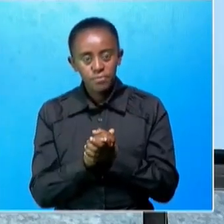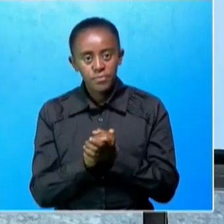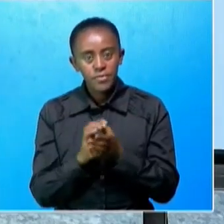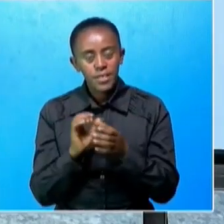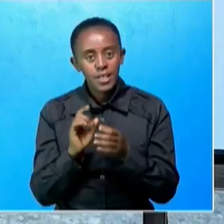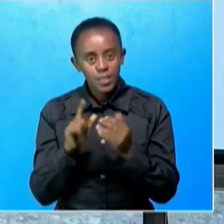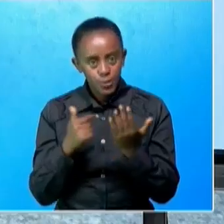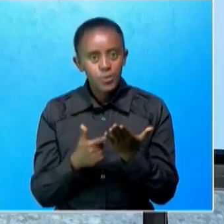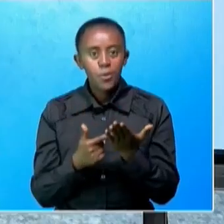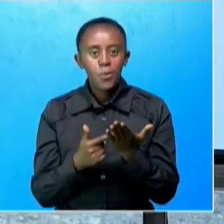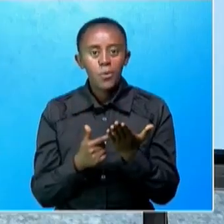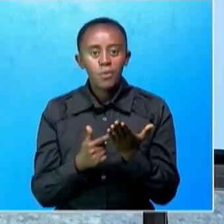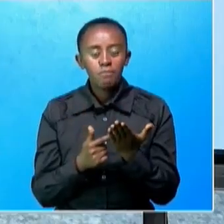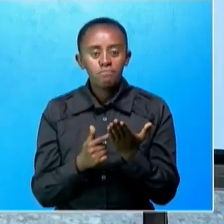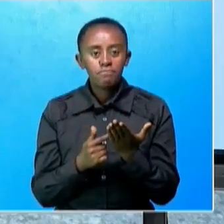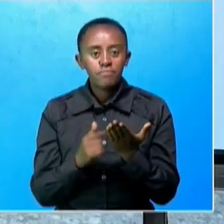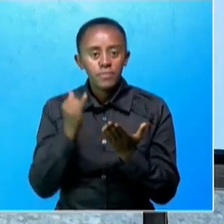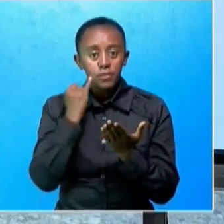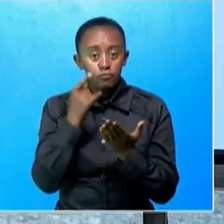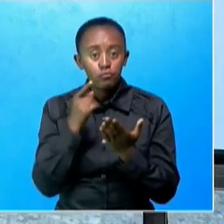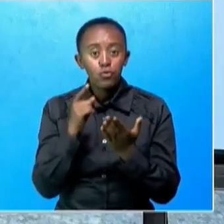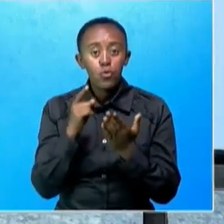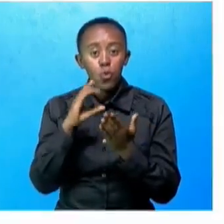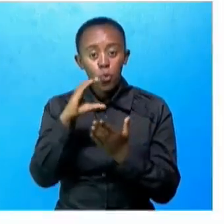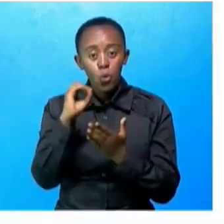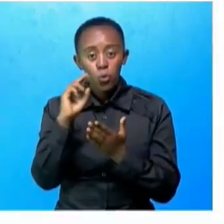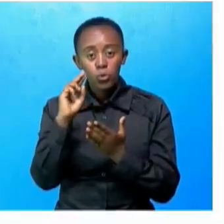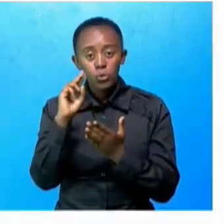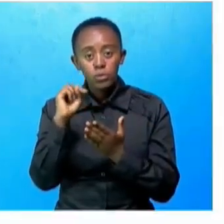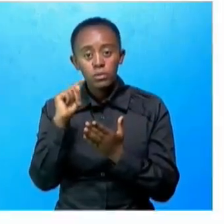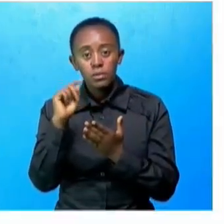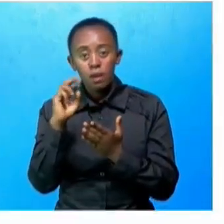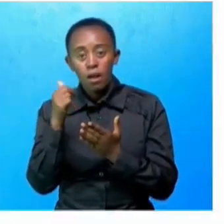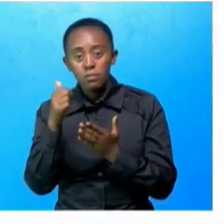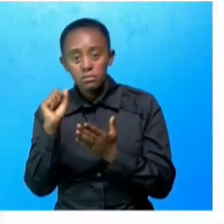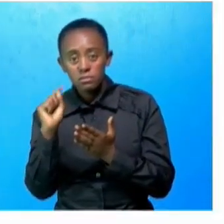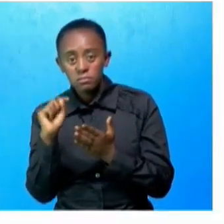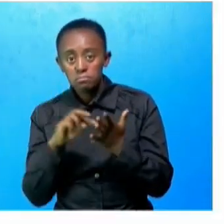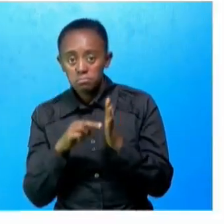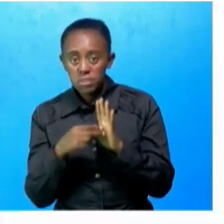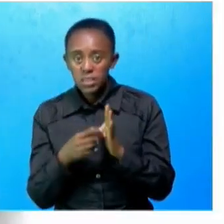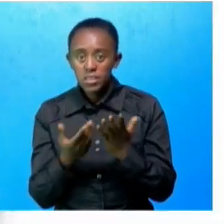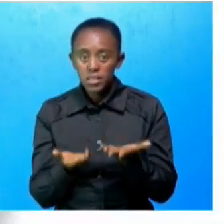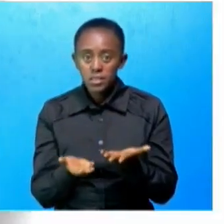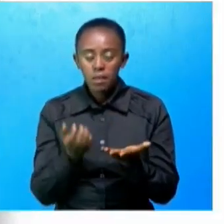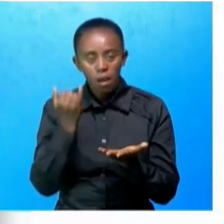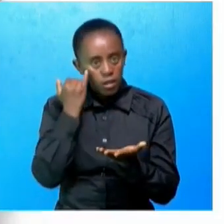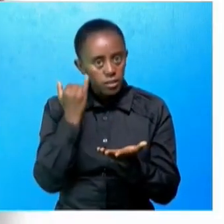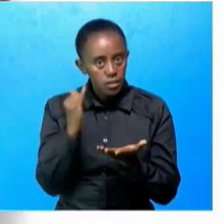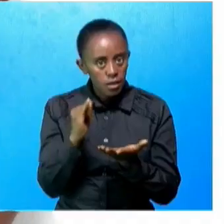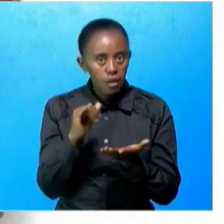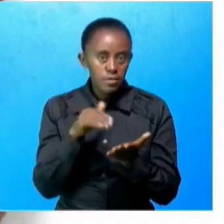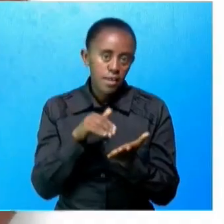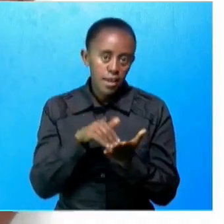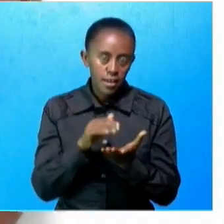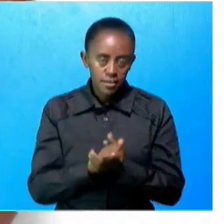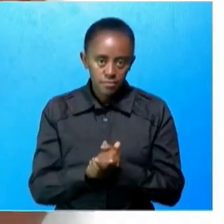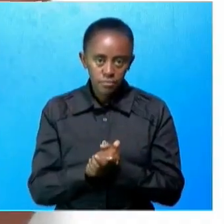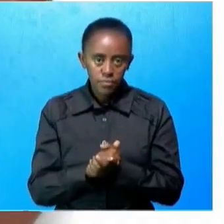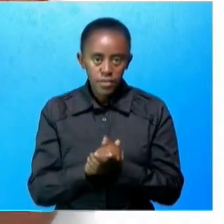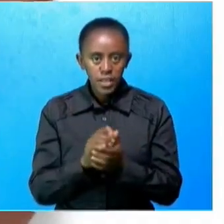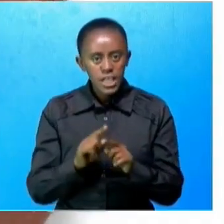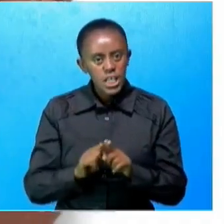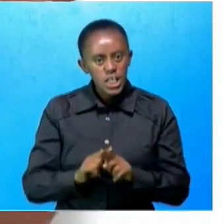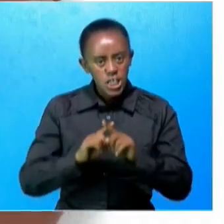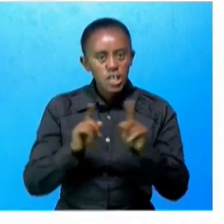So, if you can trust me in that, right? Difference of ideas again. Difference